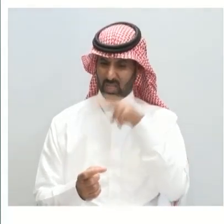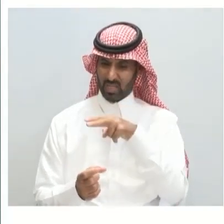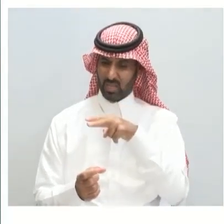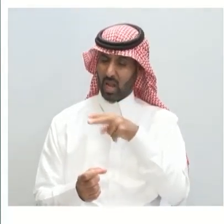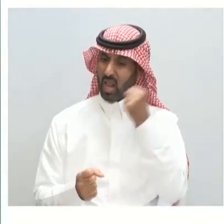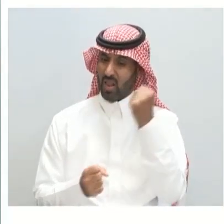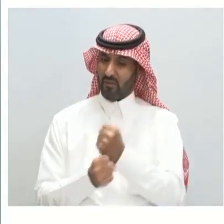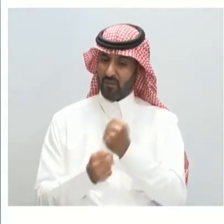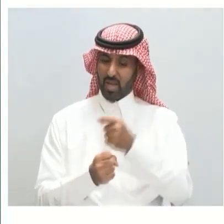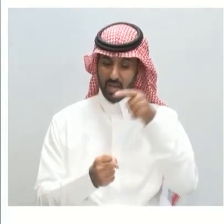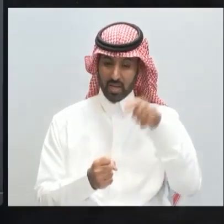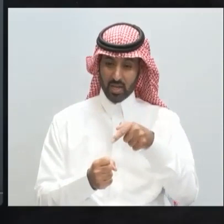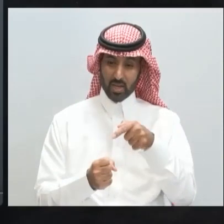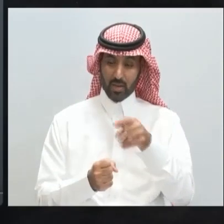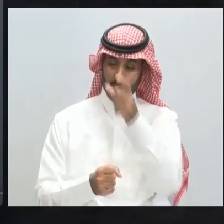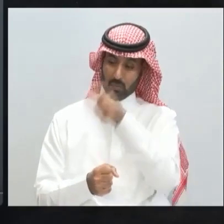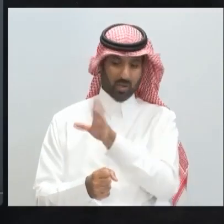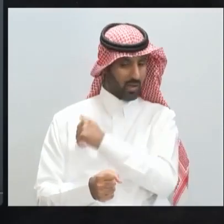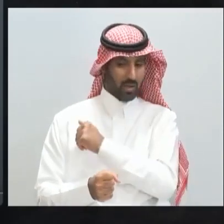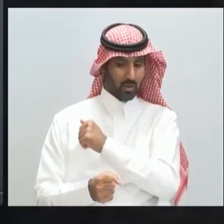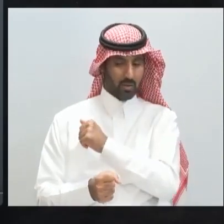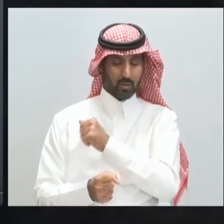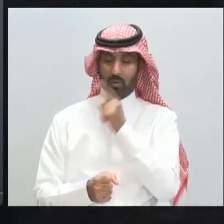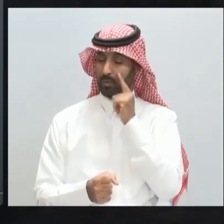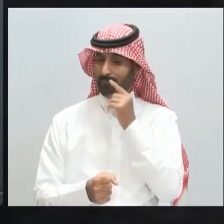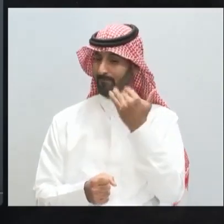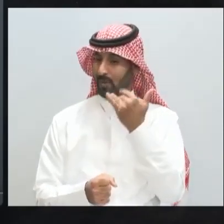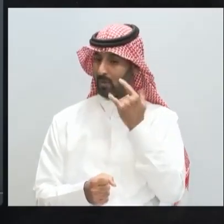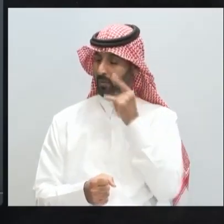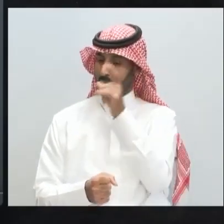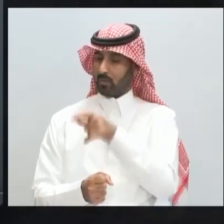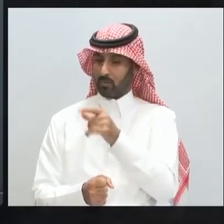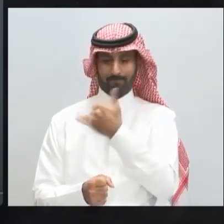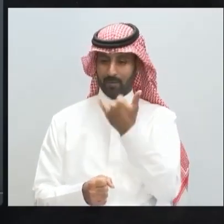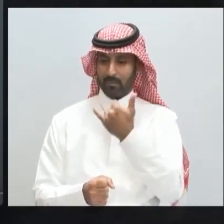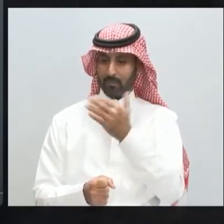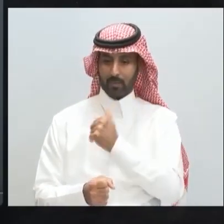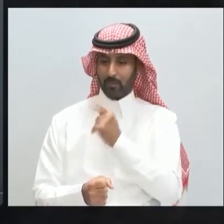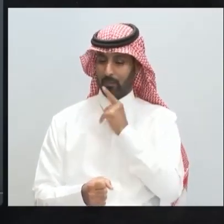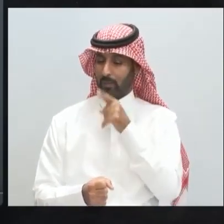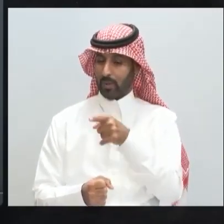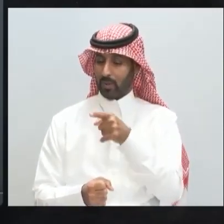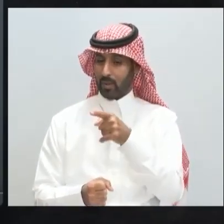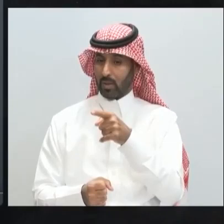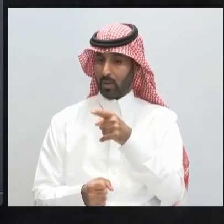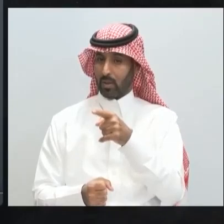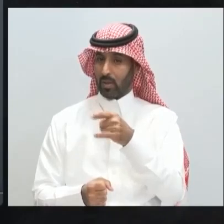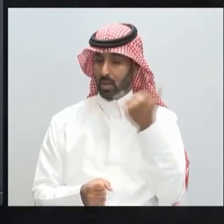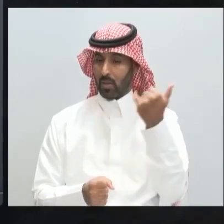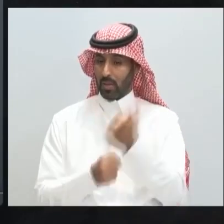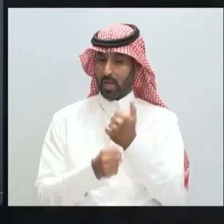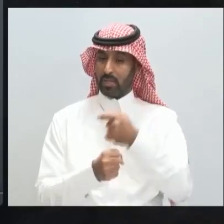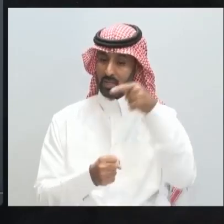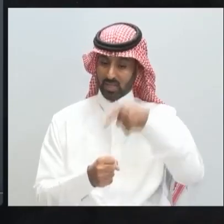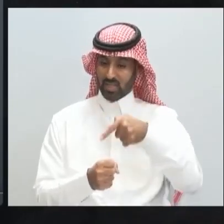doer. Focus on the action itself. The action itself, not the person who did the action, or it says here the